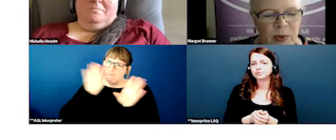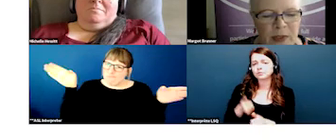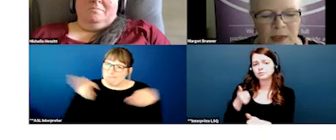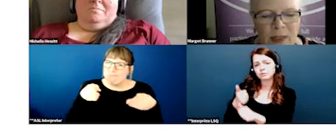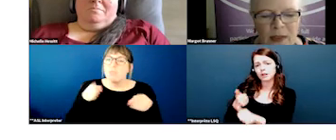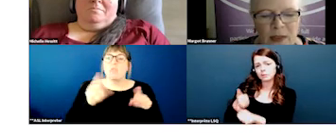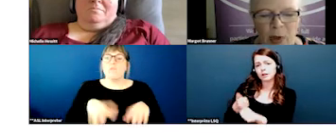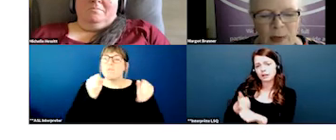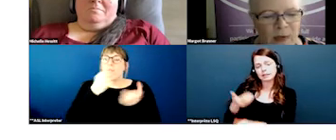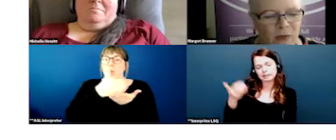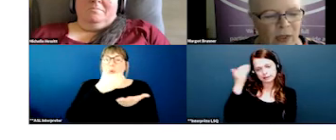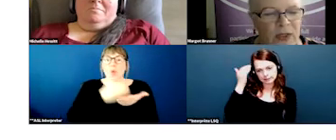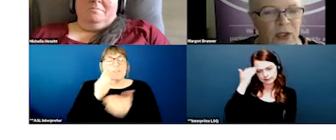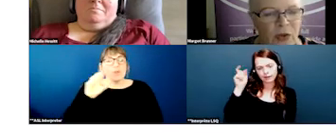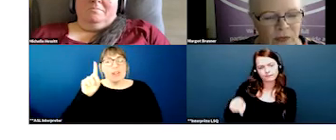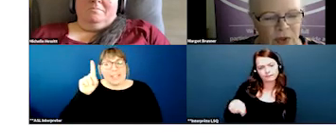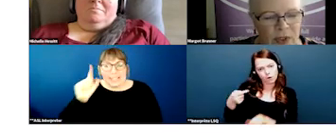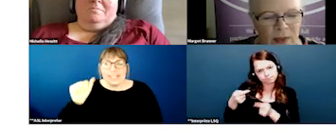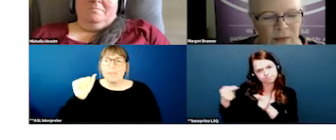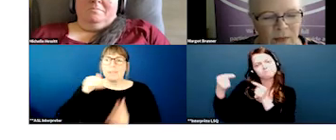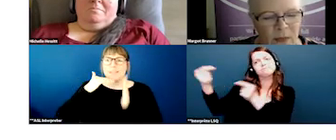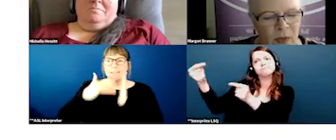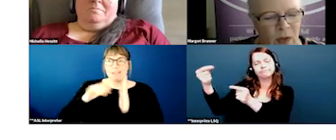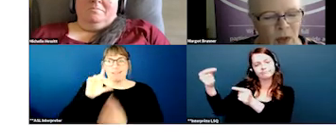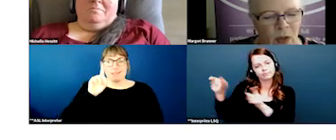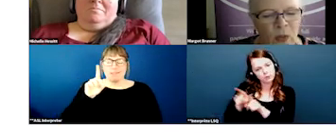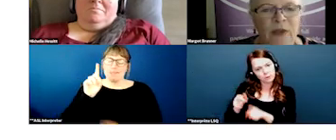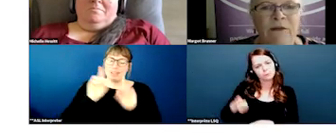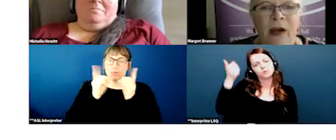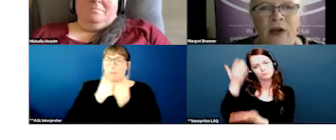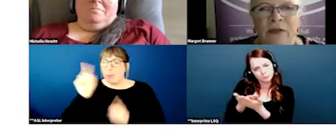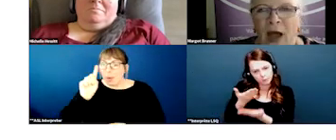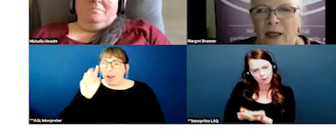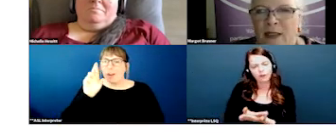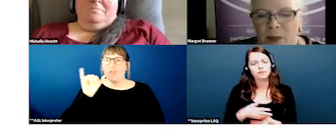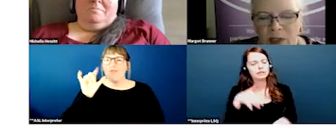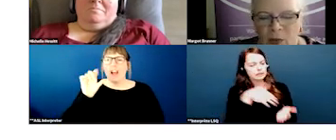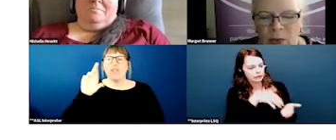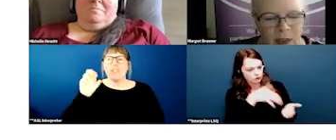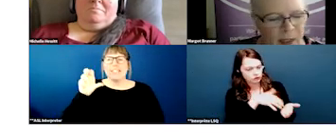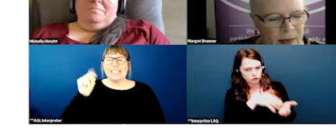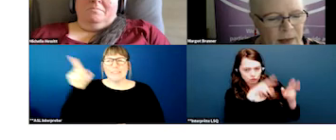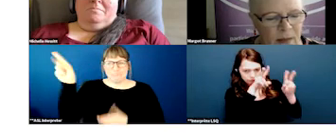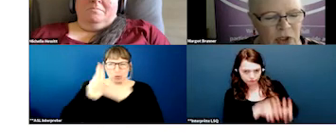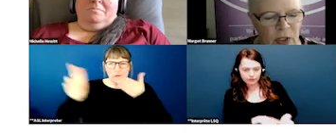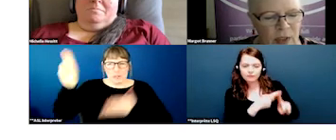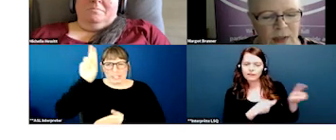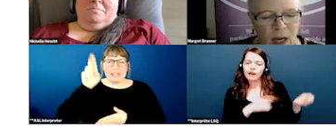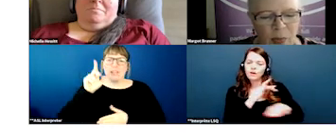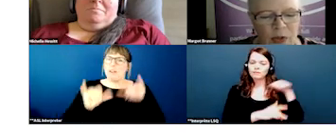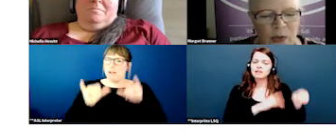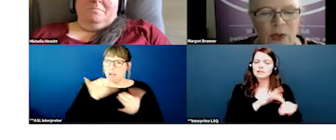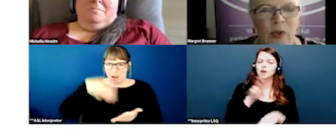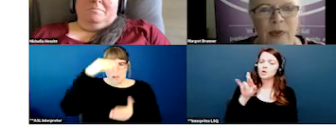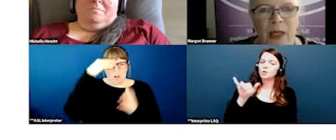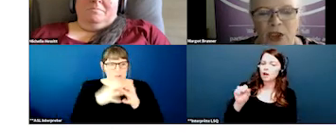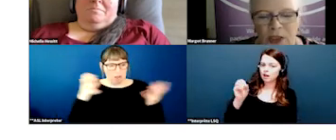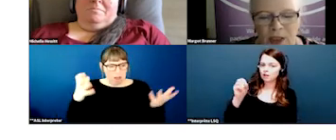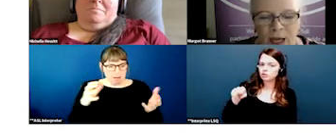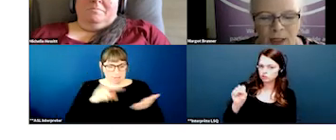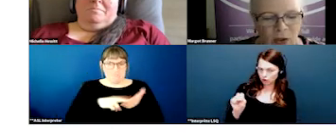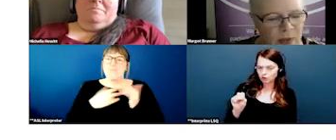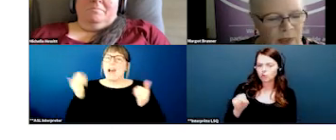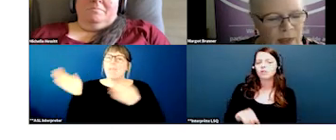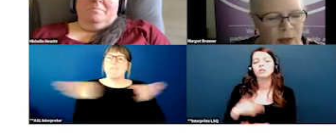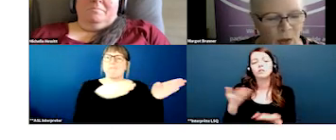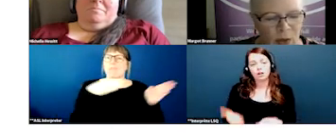the Disability Studies Department of Ryerson University. With the fire of academia relit, Michelle is now pursuing her